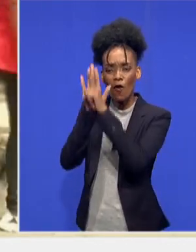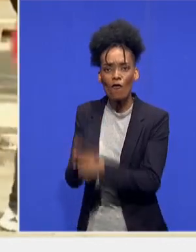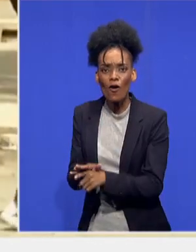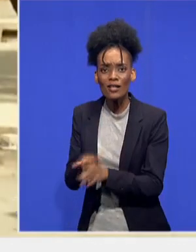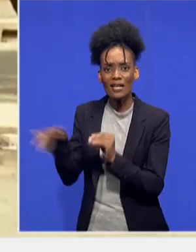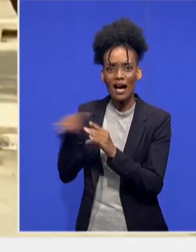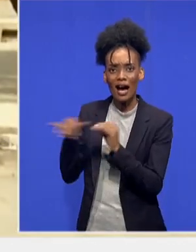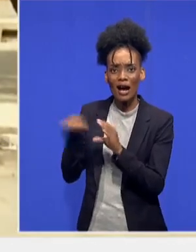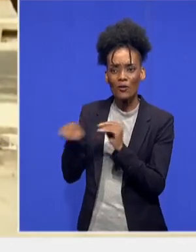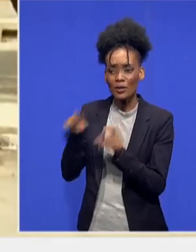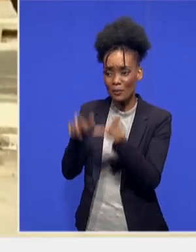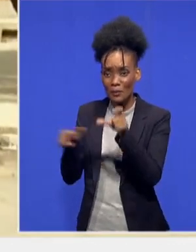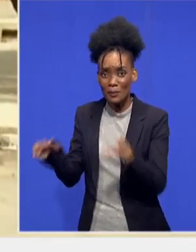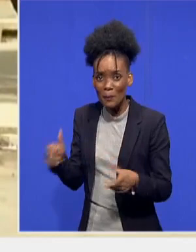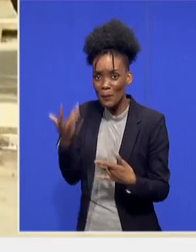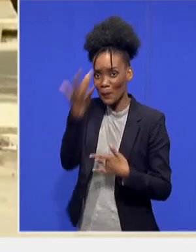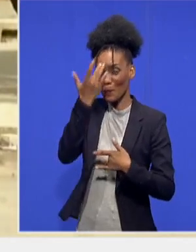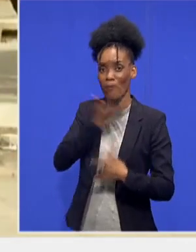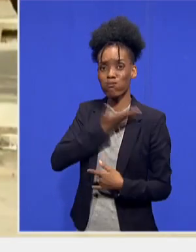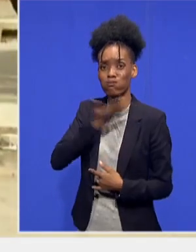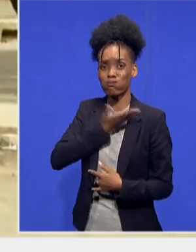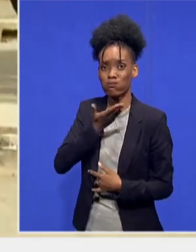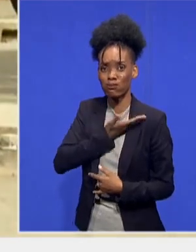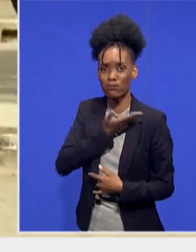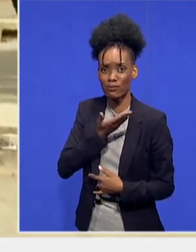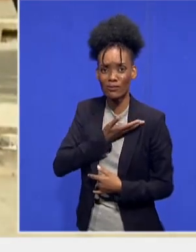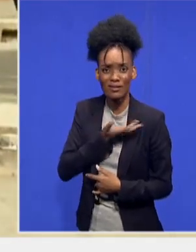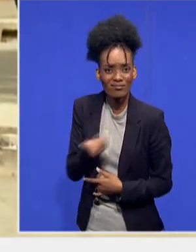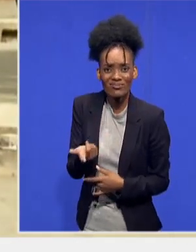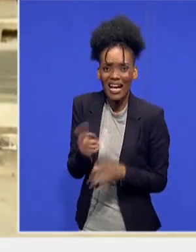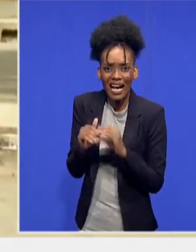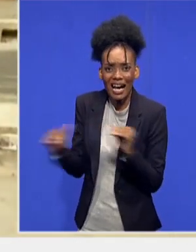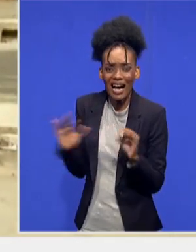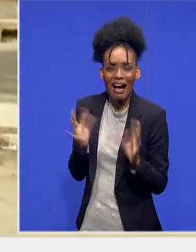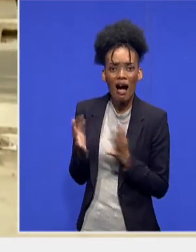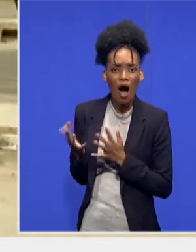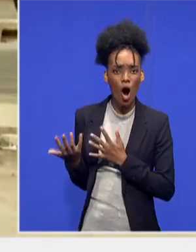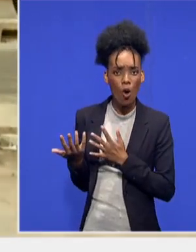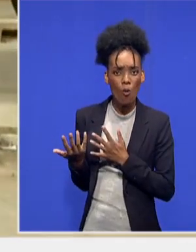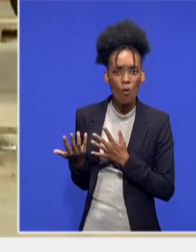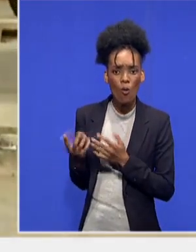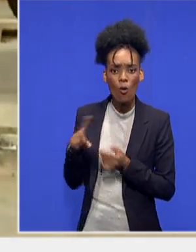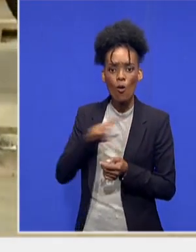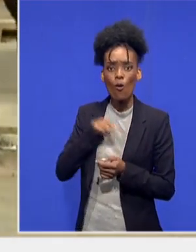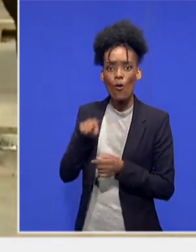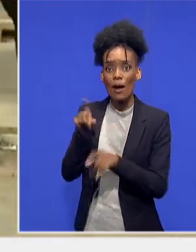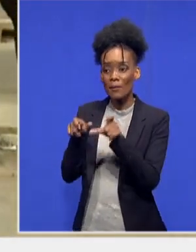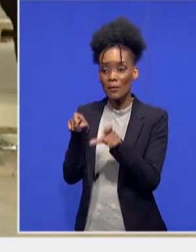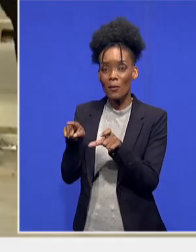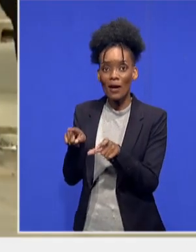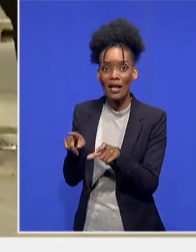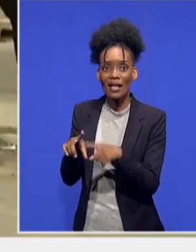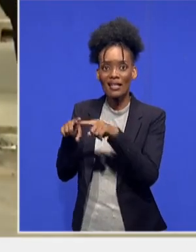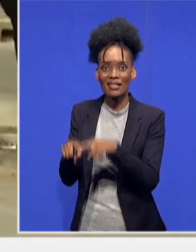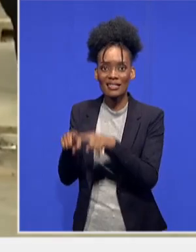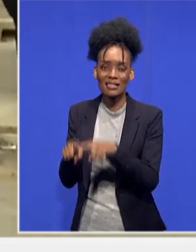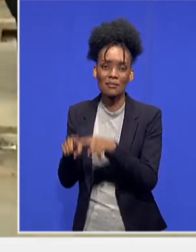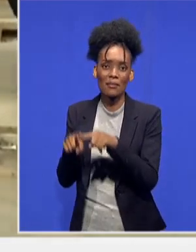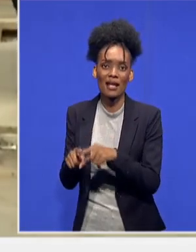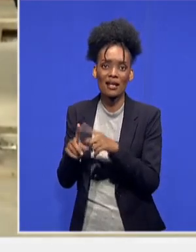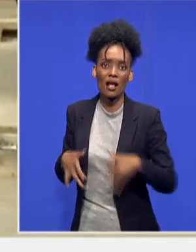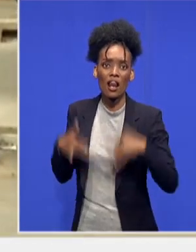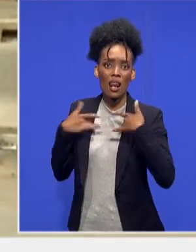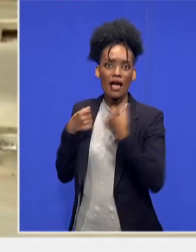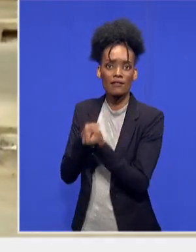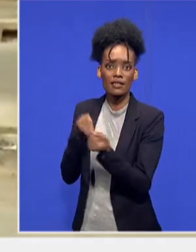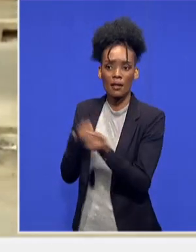after people that are, dependent on life support to go on?